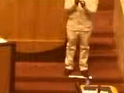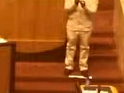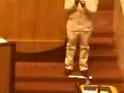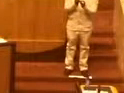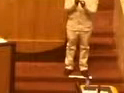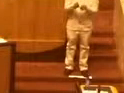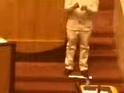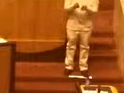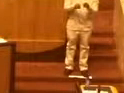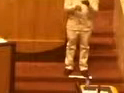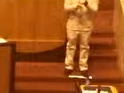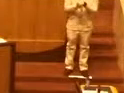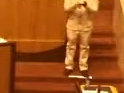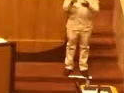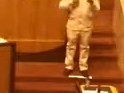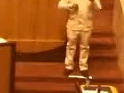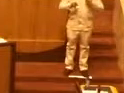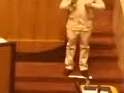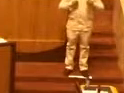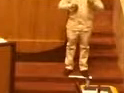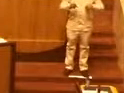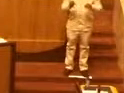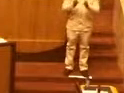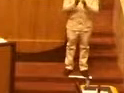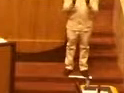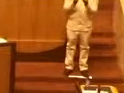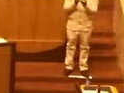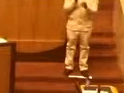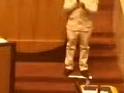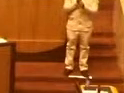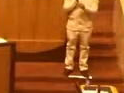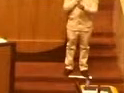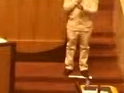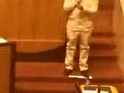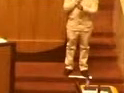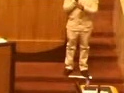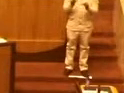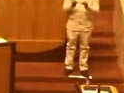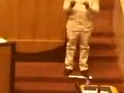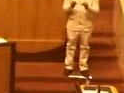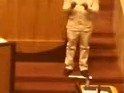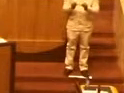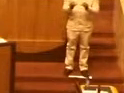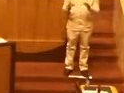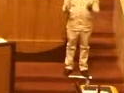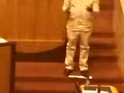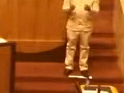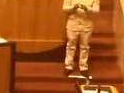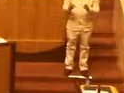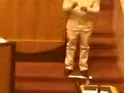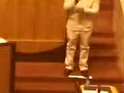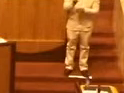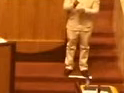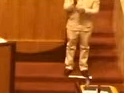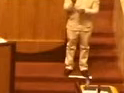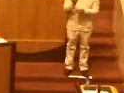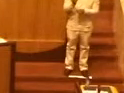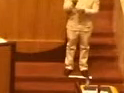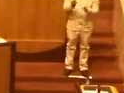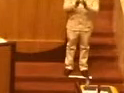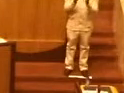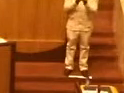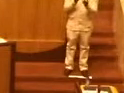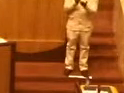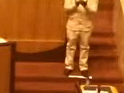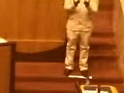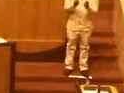the performance of the department should be measured with. The question is whether or not the department is able to do this